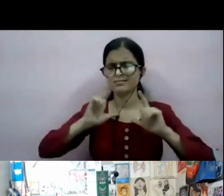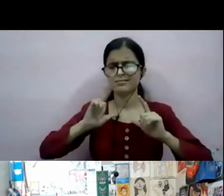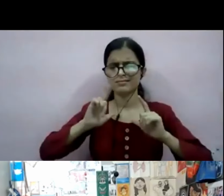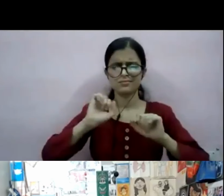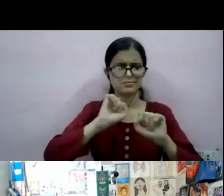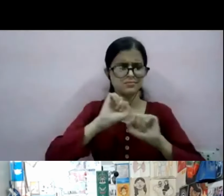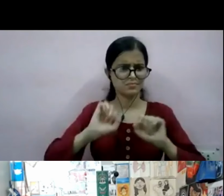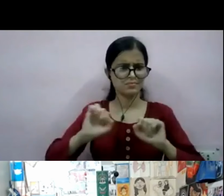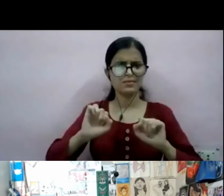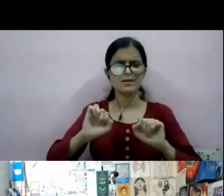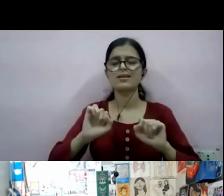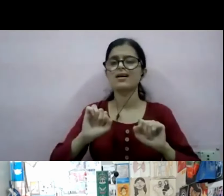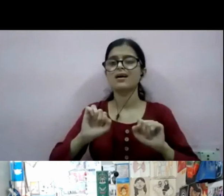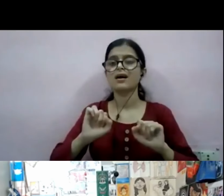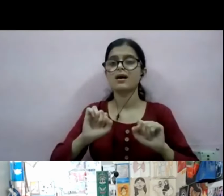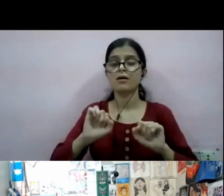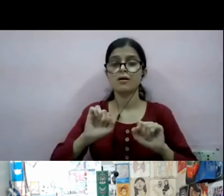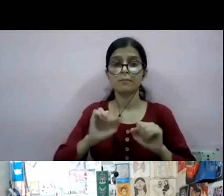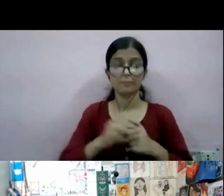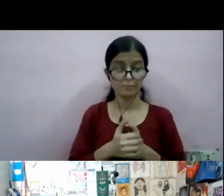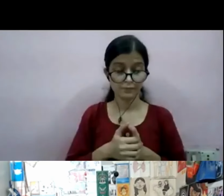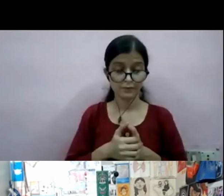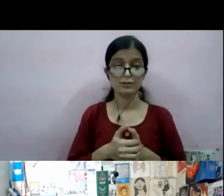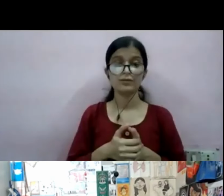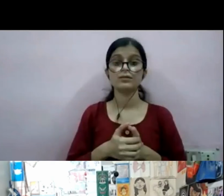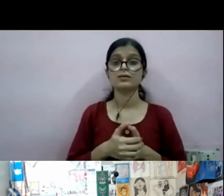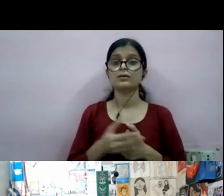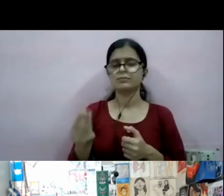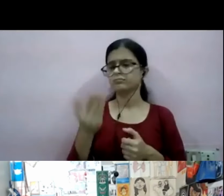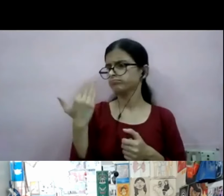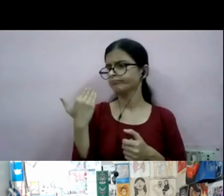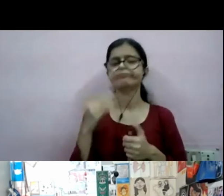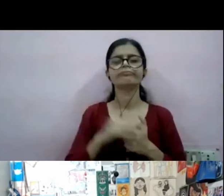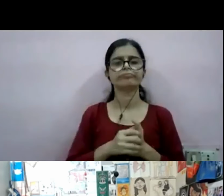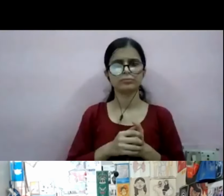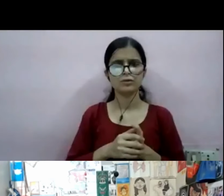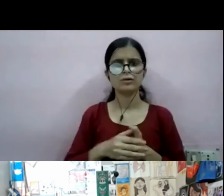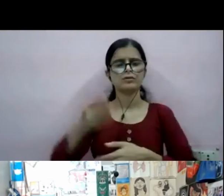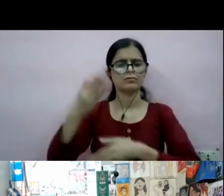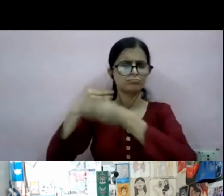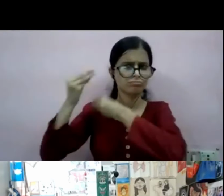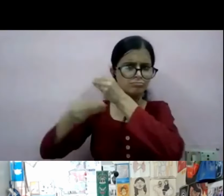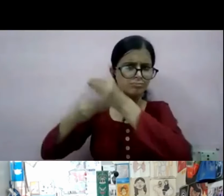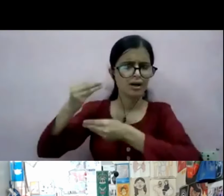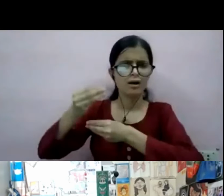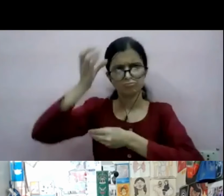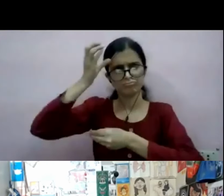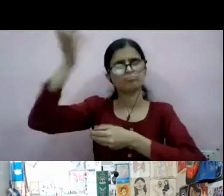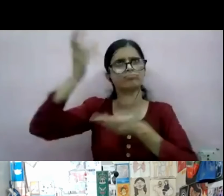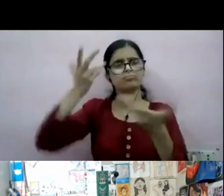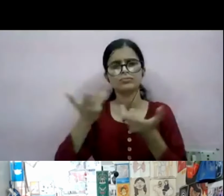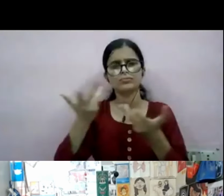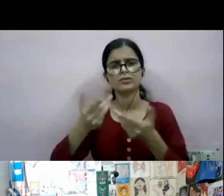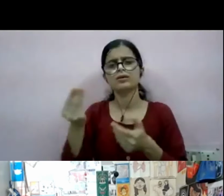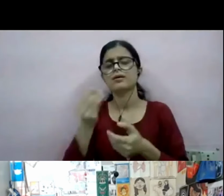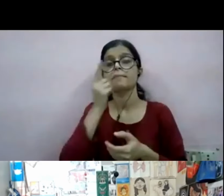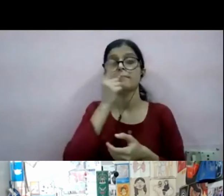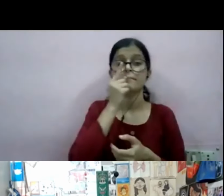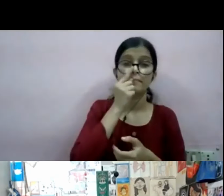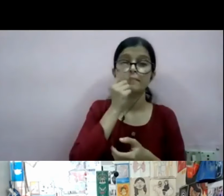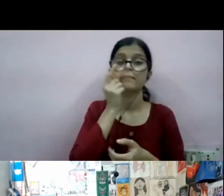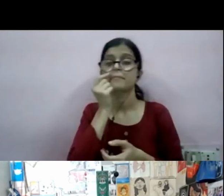both. A brief look at their recent historical conceptualizations indicate that both women and